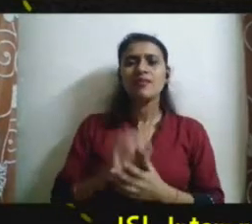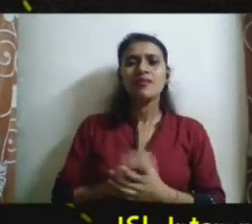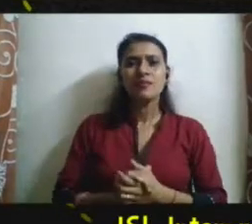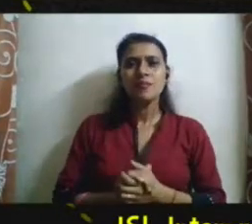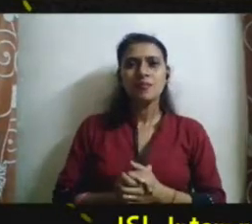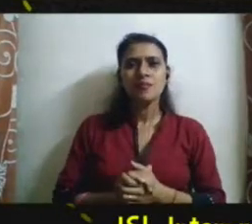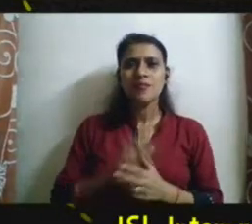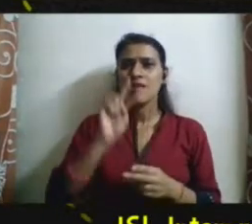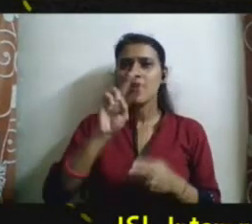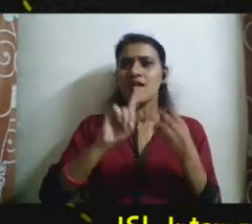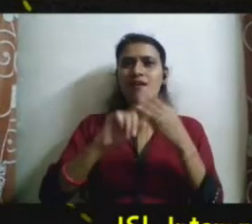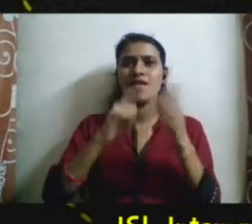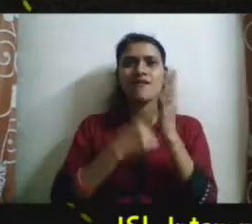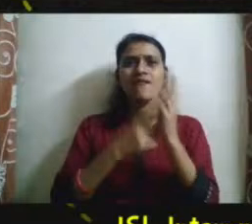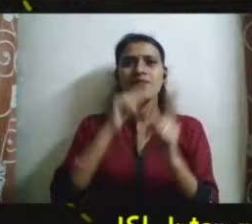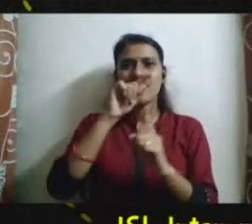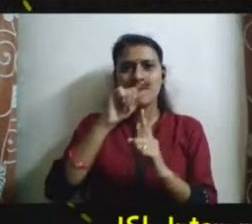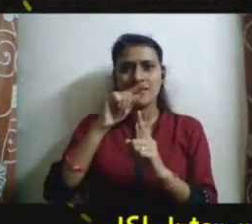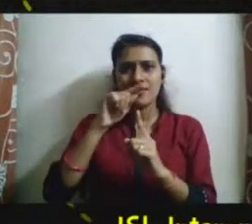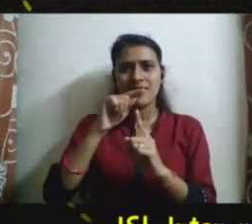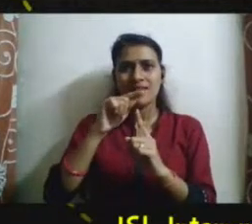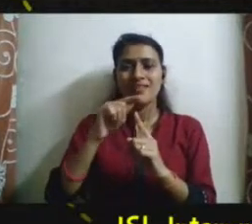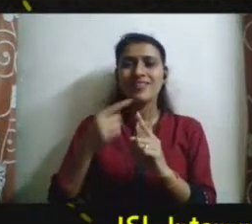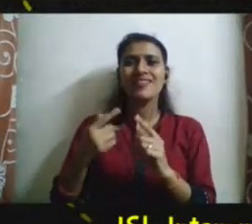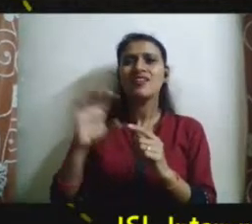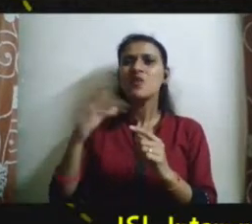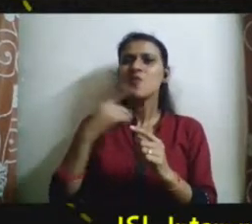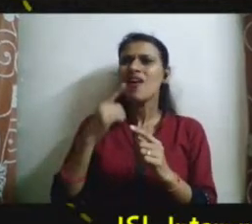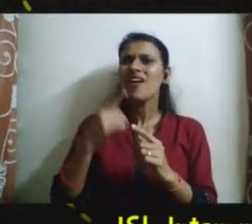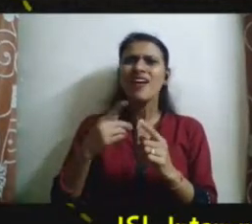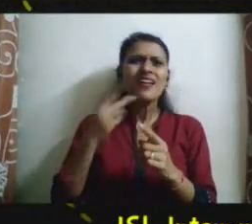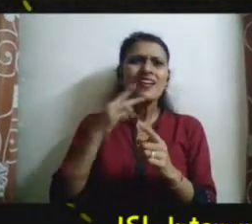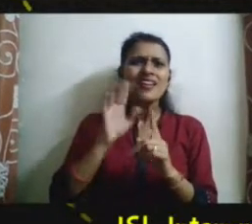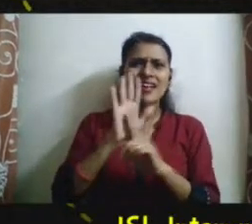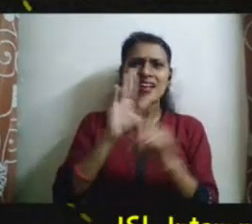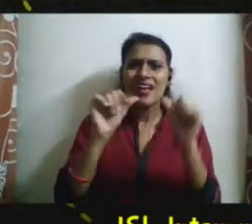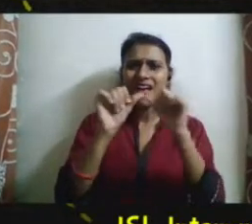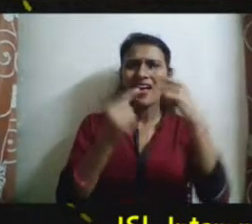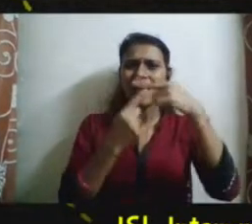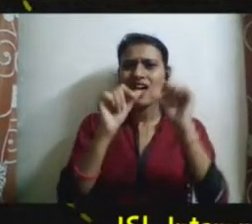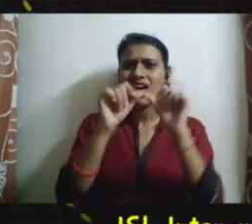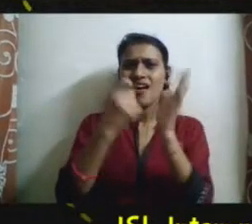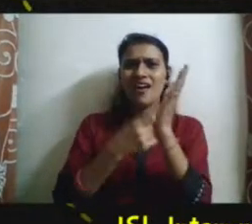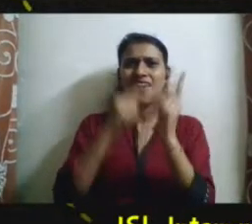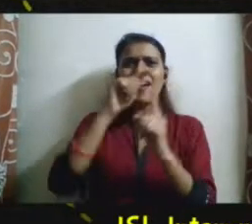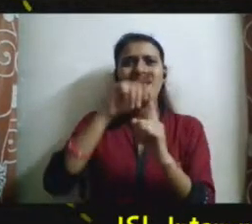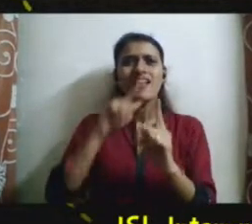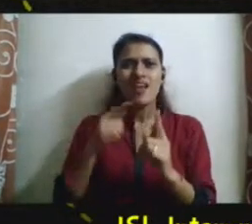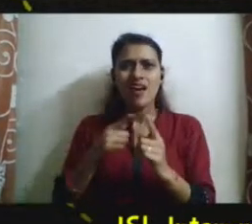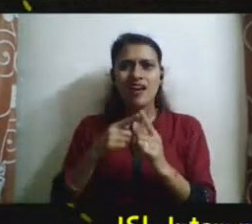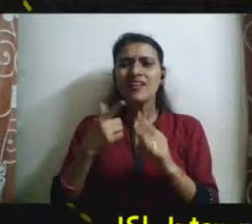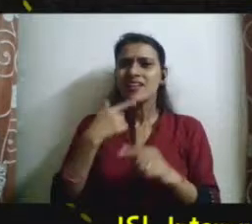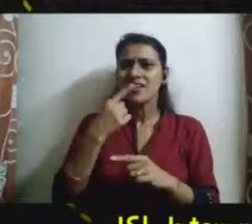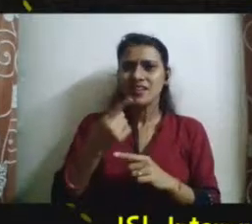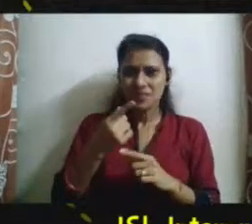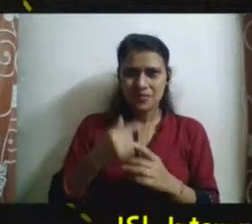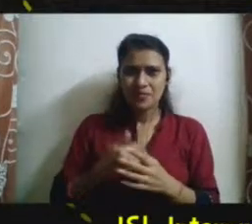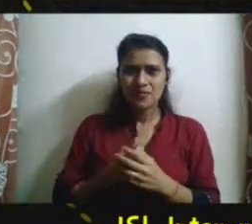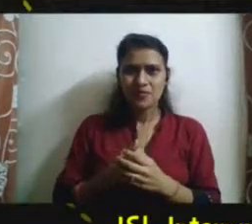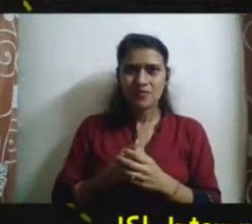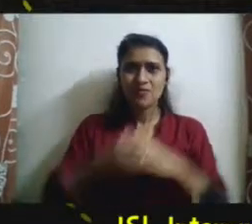Atariya pe chadh gayi, hoy gayi badnaam. Now this is like, Atariya, you're on the